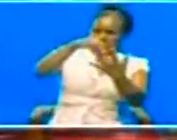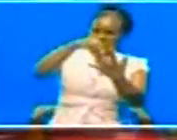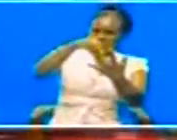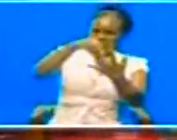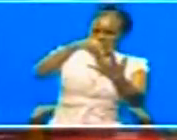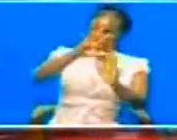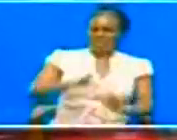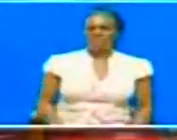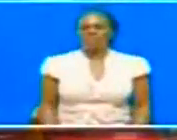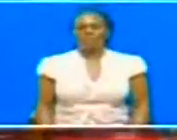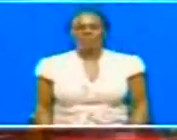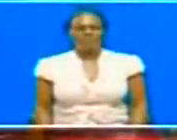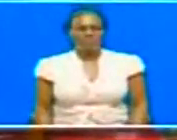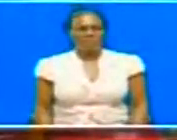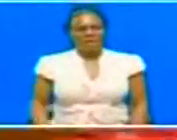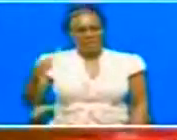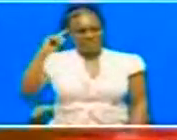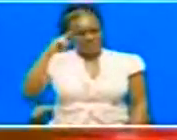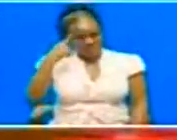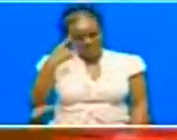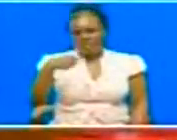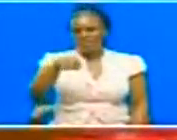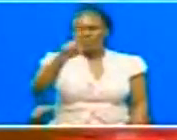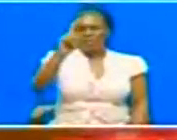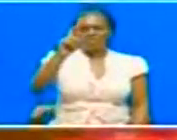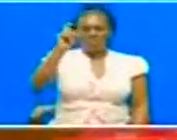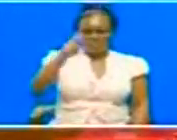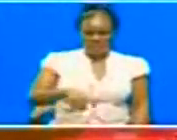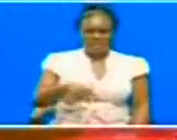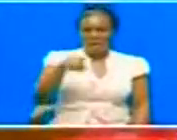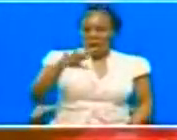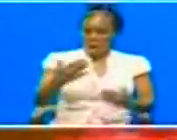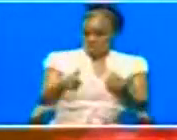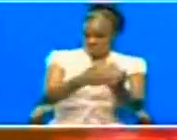Yeah. I think they'll just have to, because the way you bring